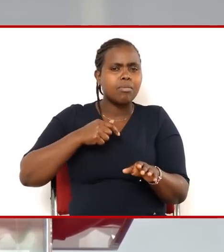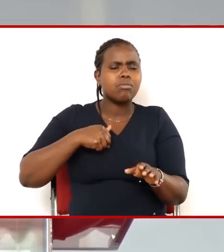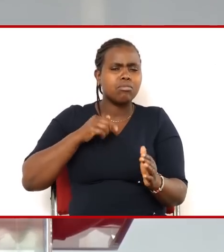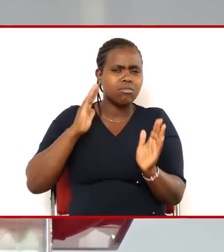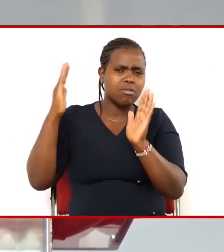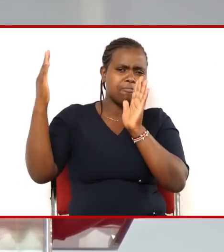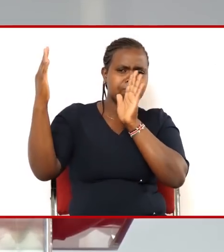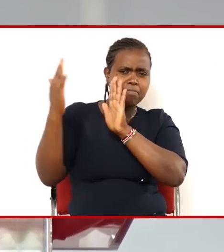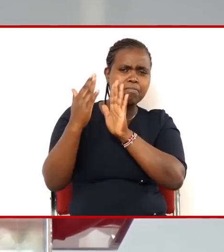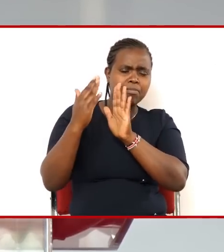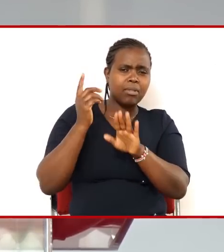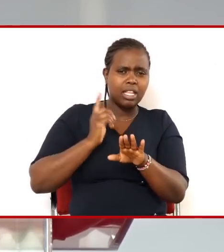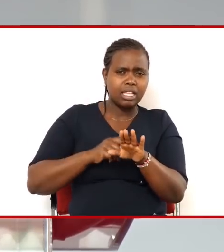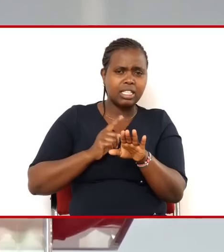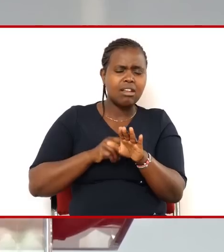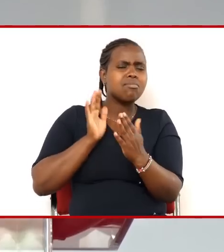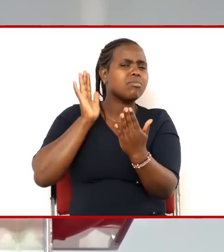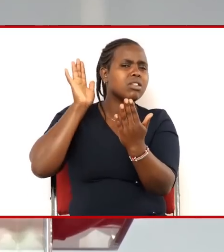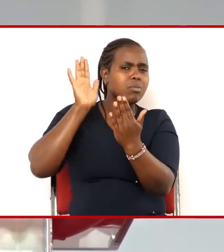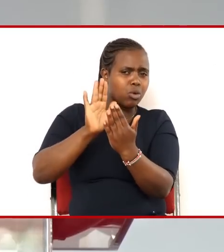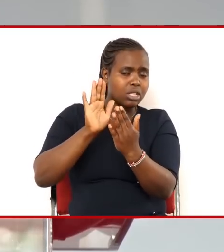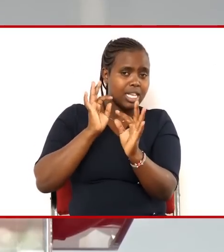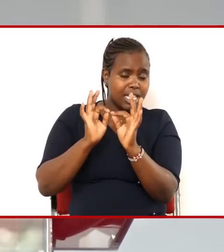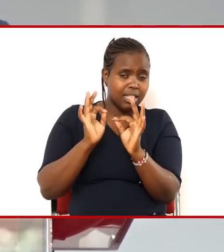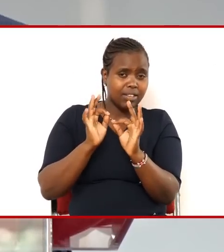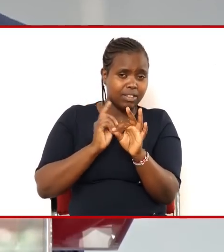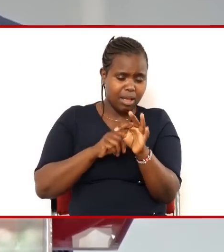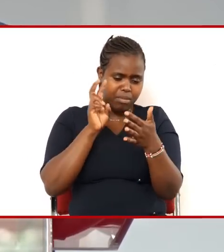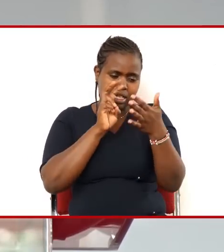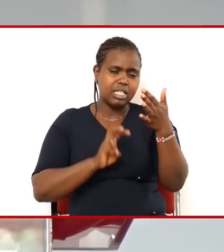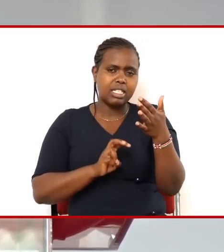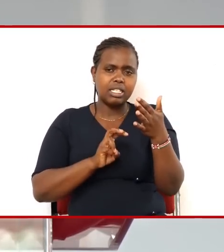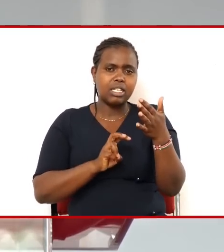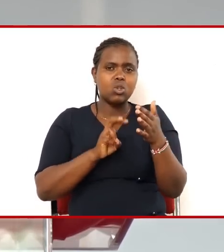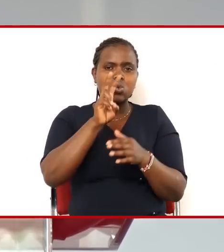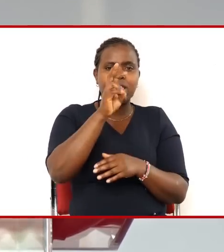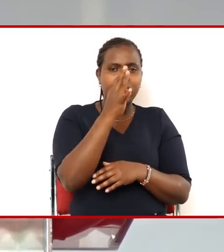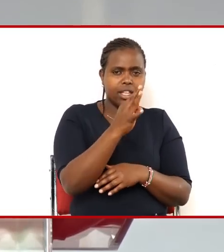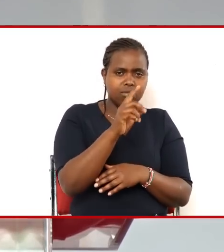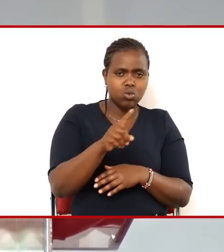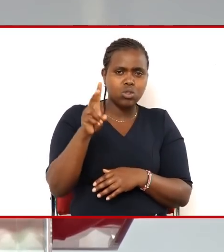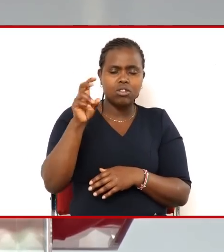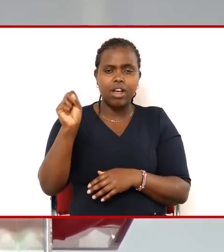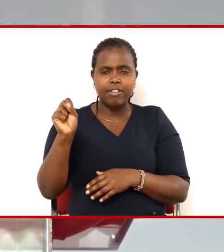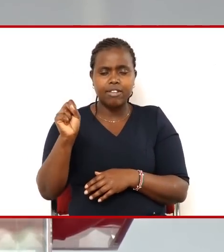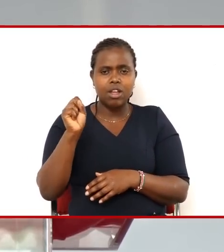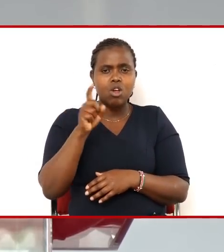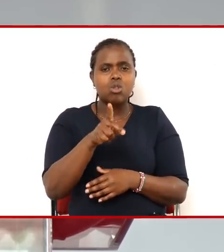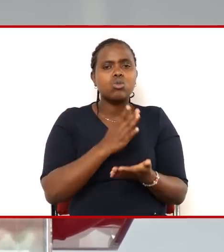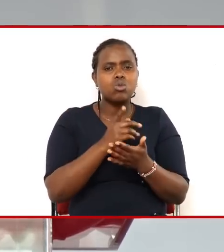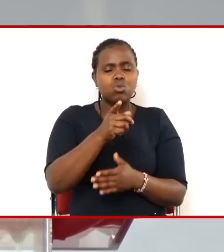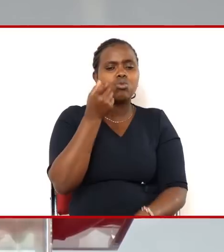reproach. It is time for reproach. If you read verses 23 to 25, you will see